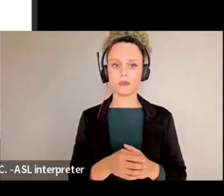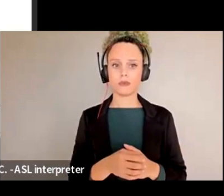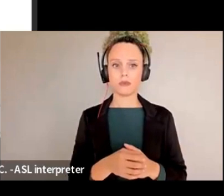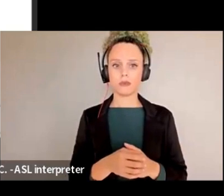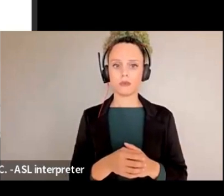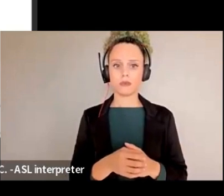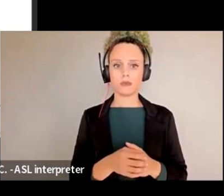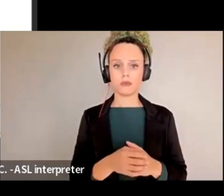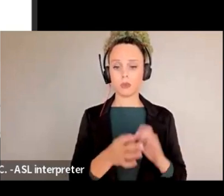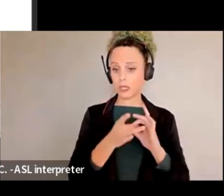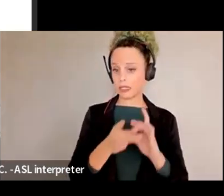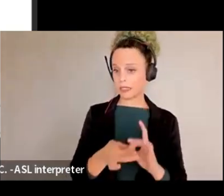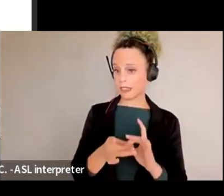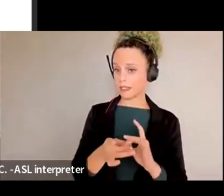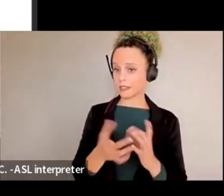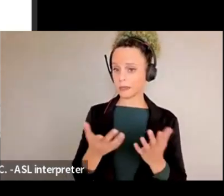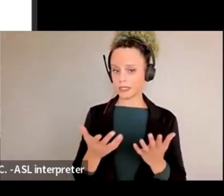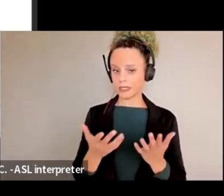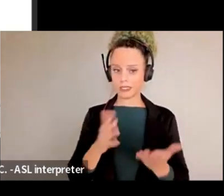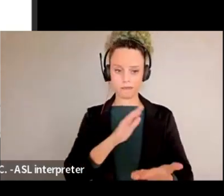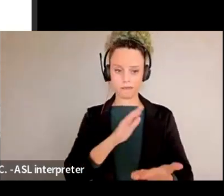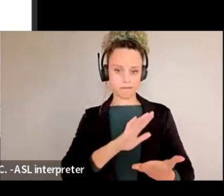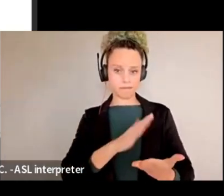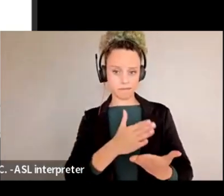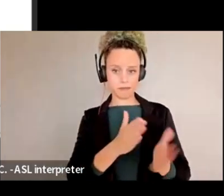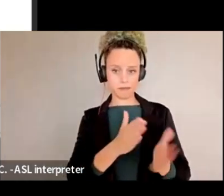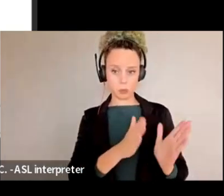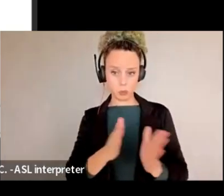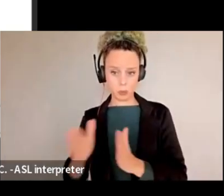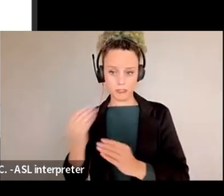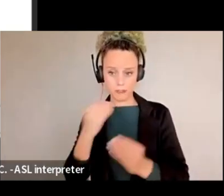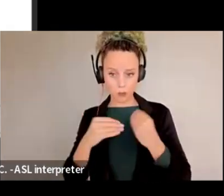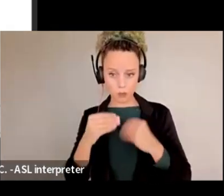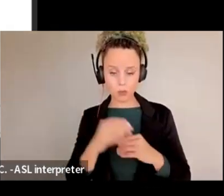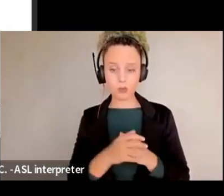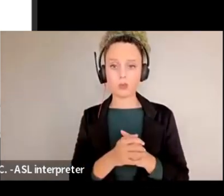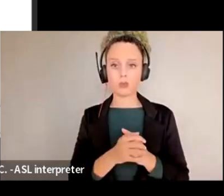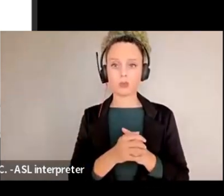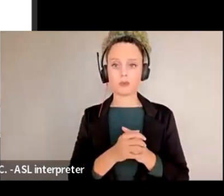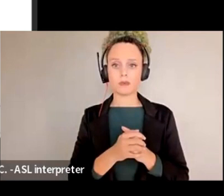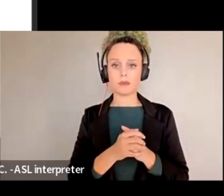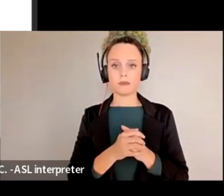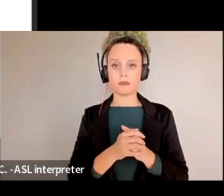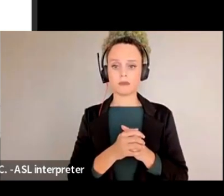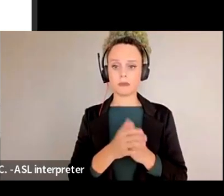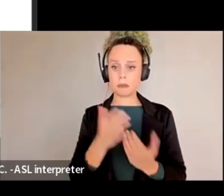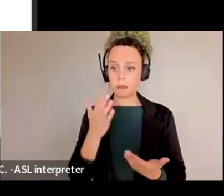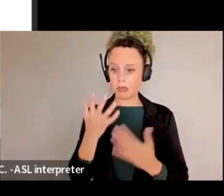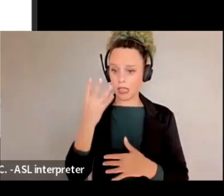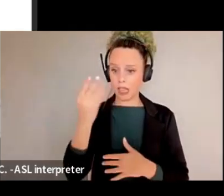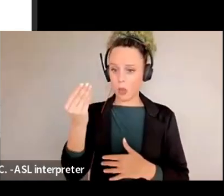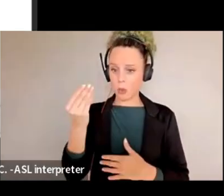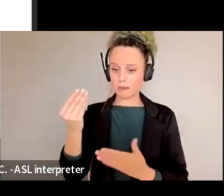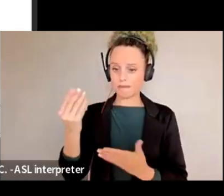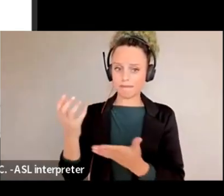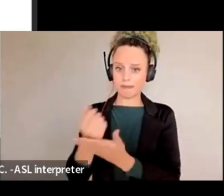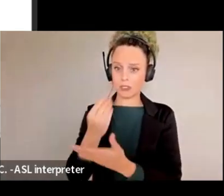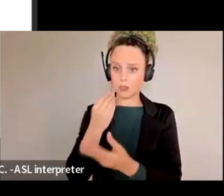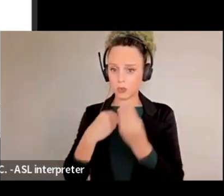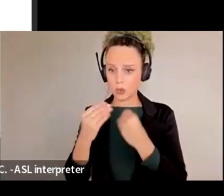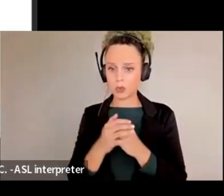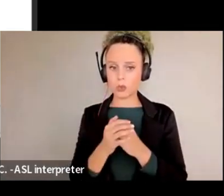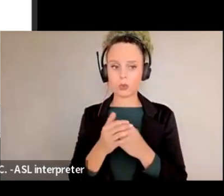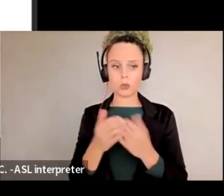And also it could be related to, the abilities to prepare food, the abilities